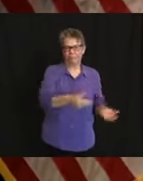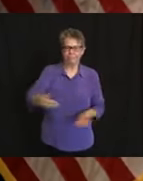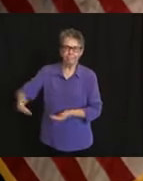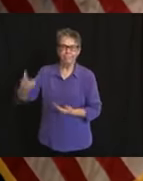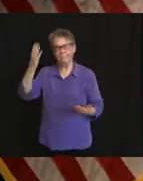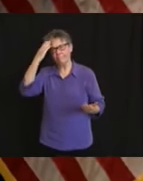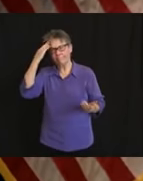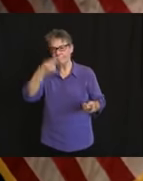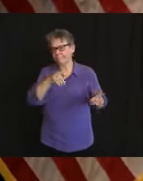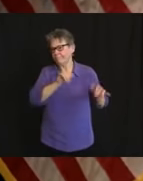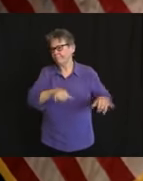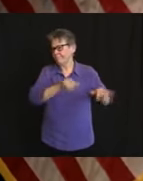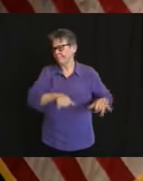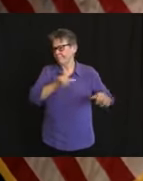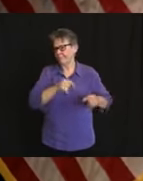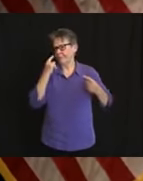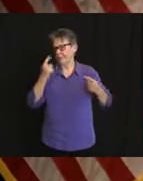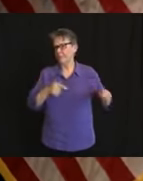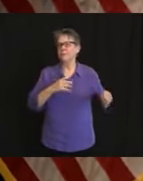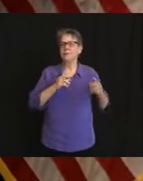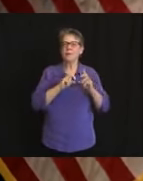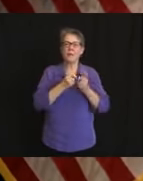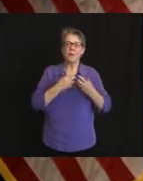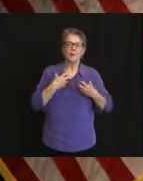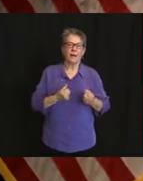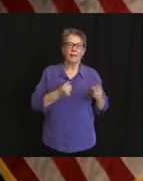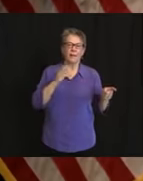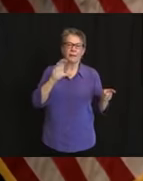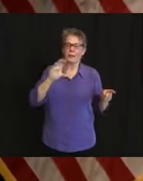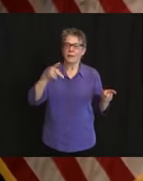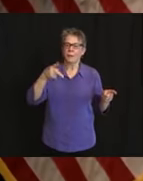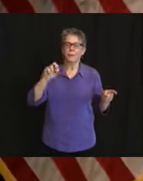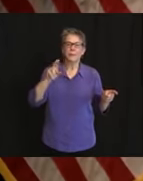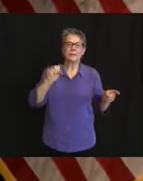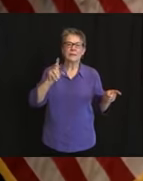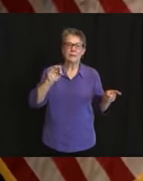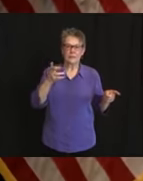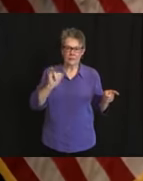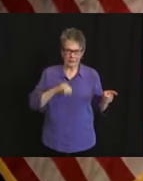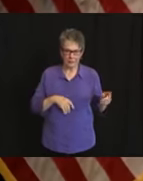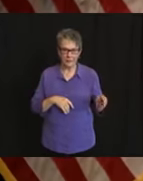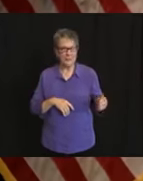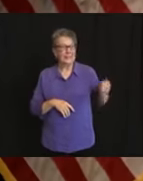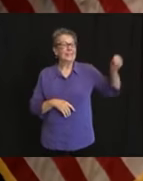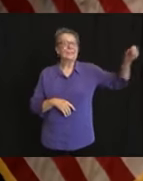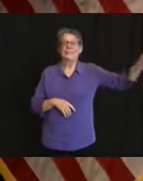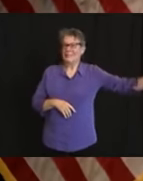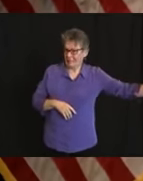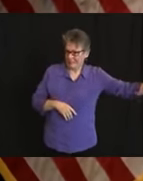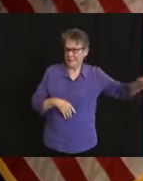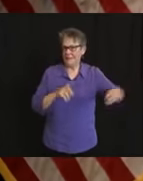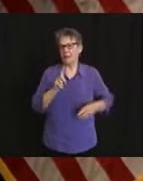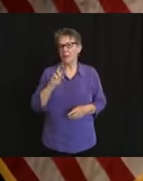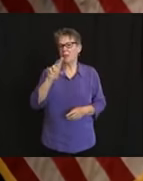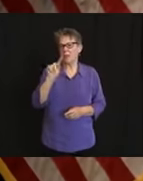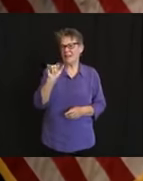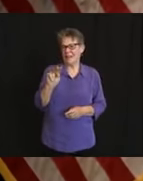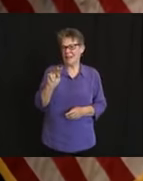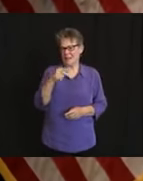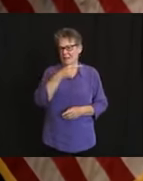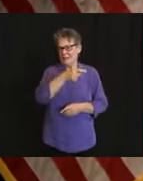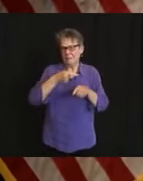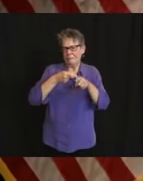To her right, someone else who does not need an introduction, our state's epidemiologist, Dr. Christina Tan. Thank you for being with us, ladies. And the guy to my